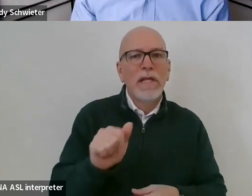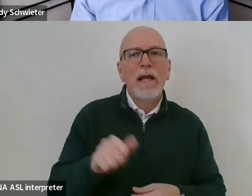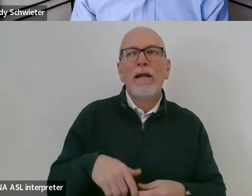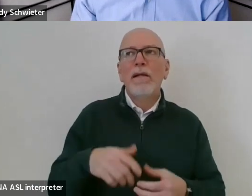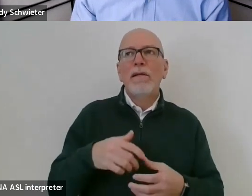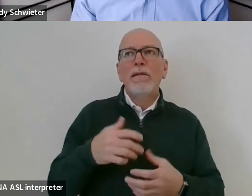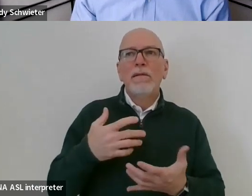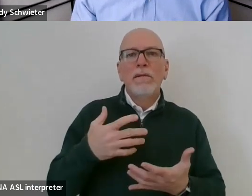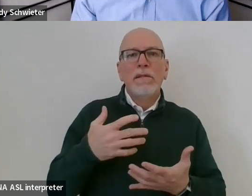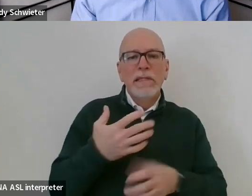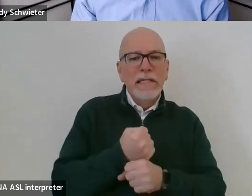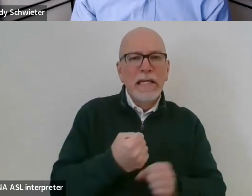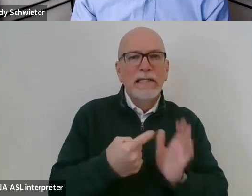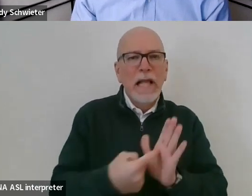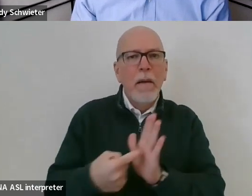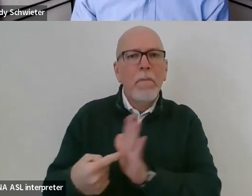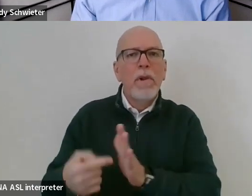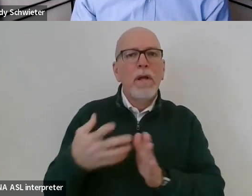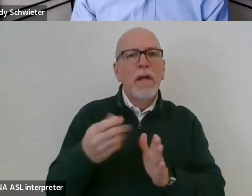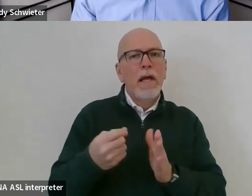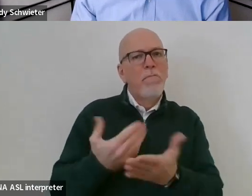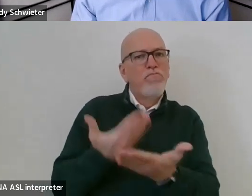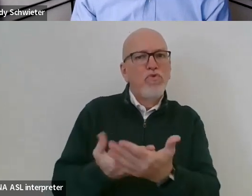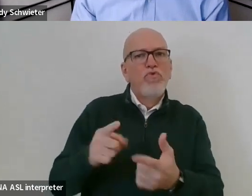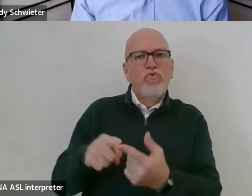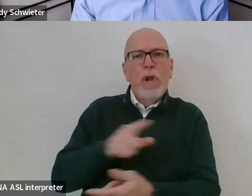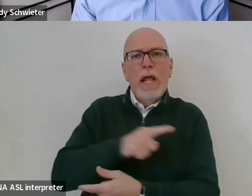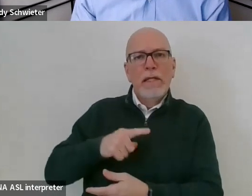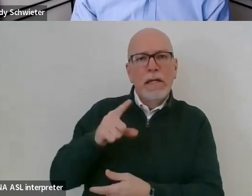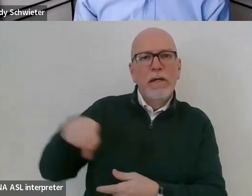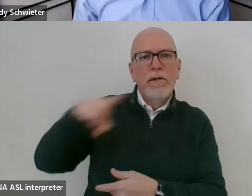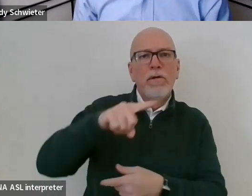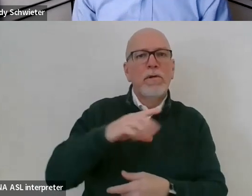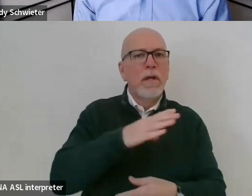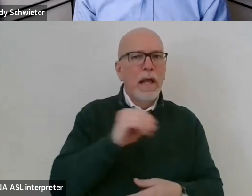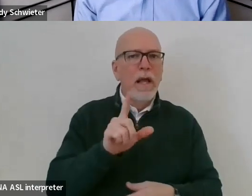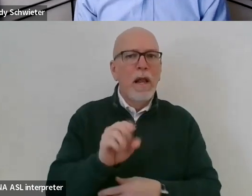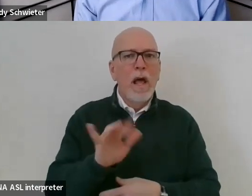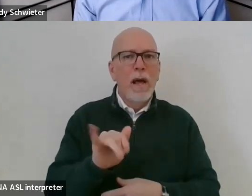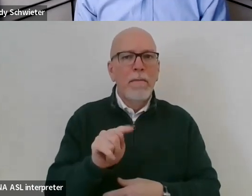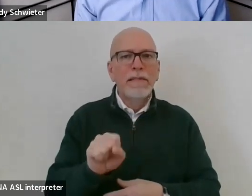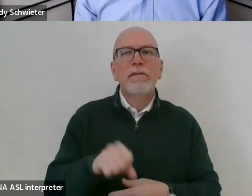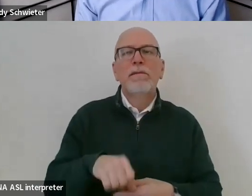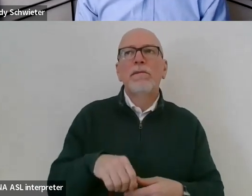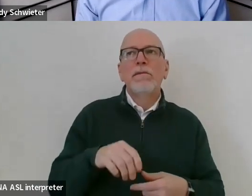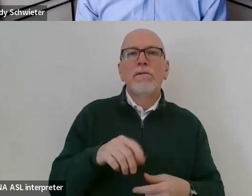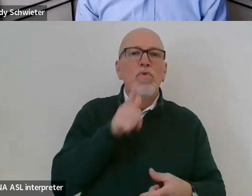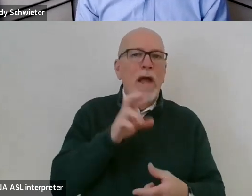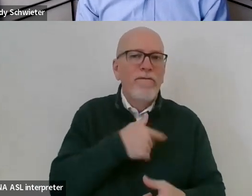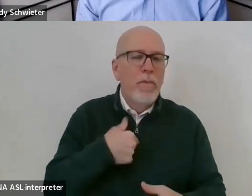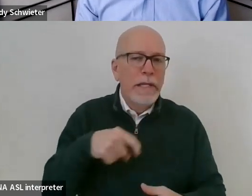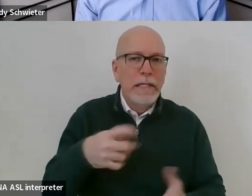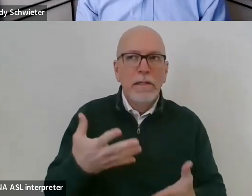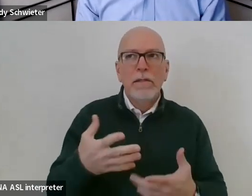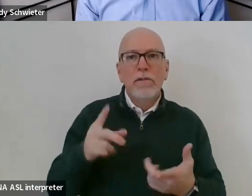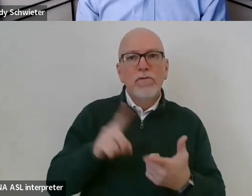the examples, and prove to the legislator and the lobbyist and whatever we need to, and